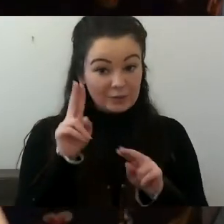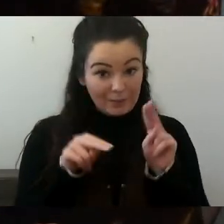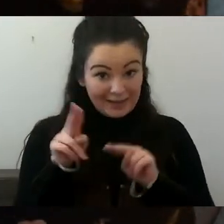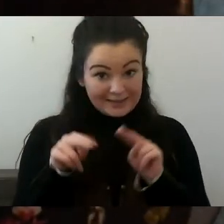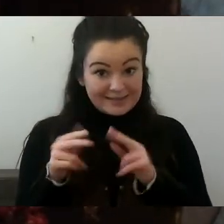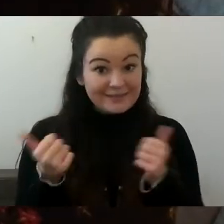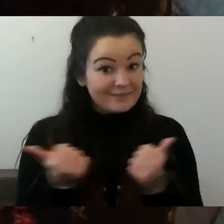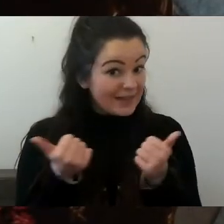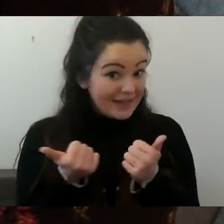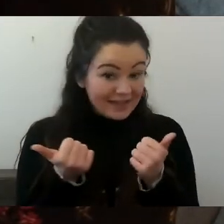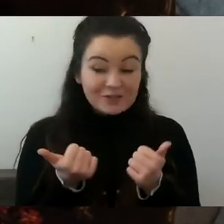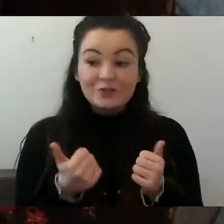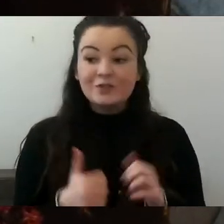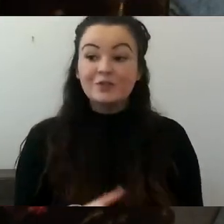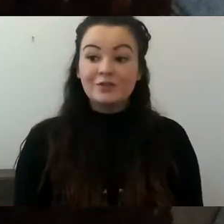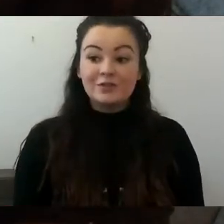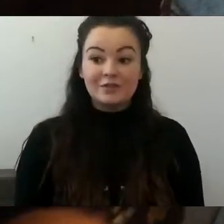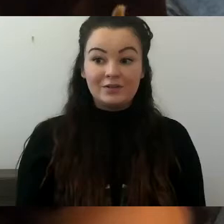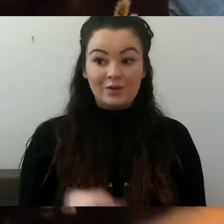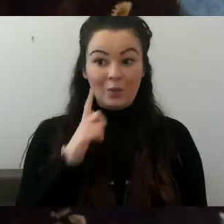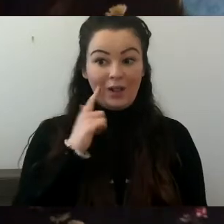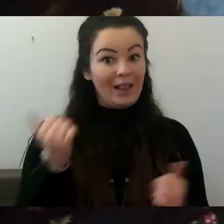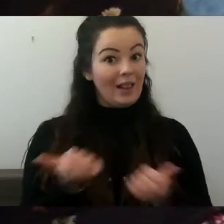And there we go. Once you've finished painting,